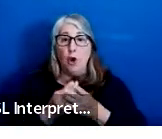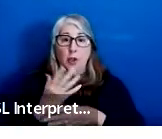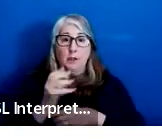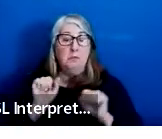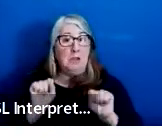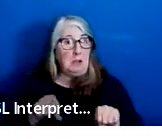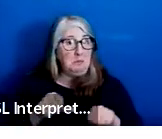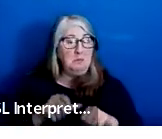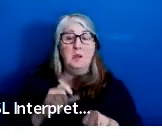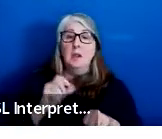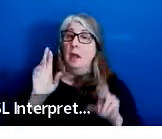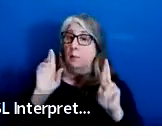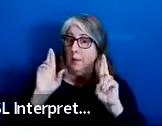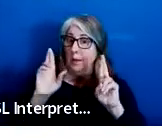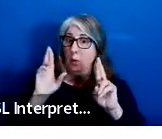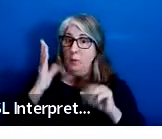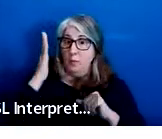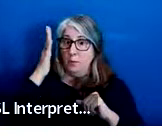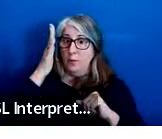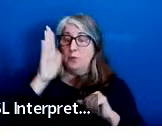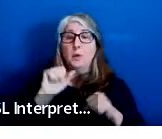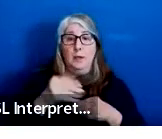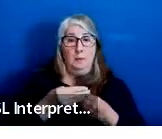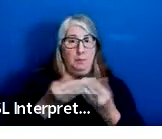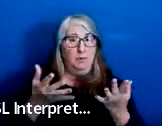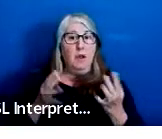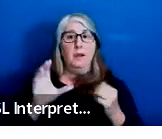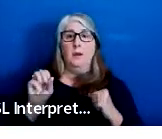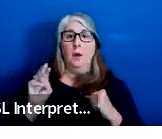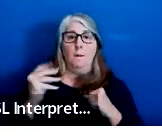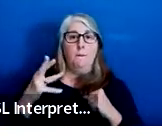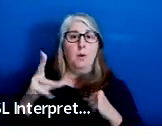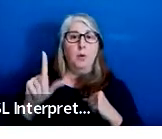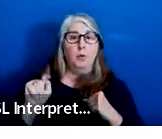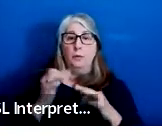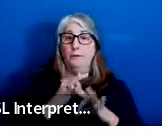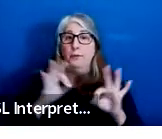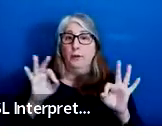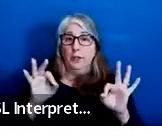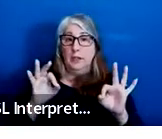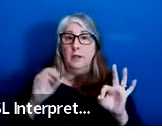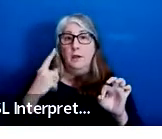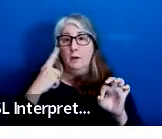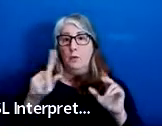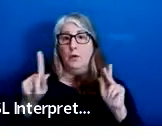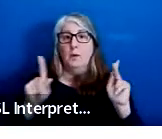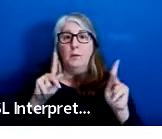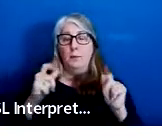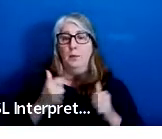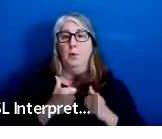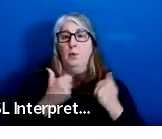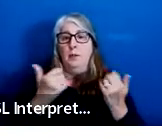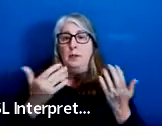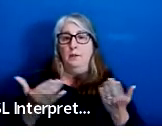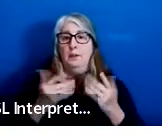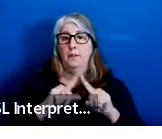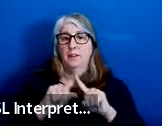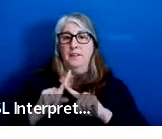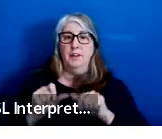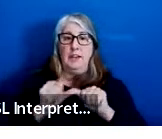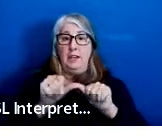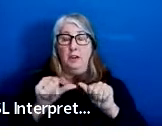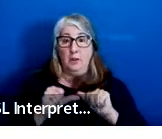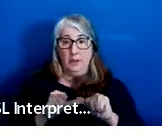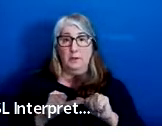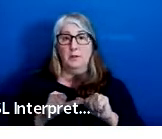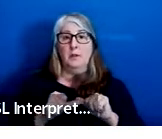hope that in the future, we'll be able to provide compost free of charge to residents in different areas of the county so they